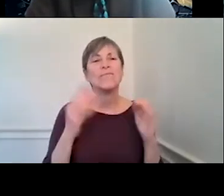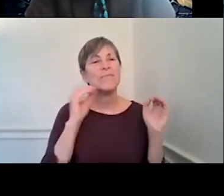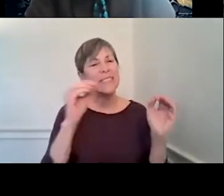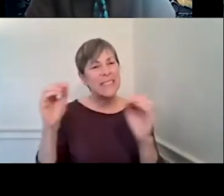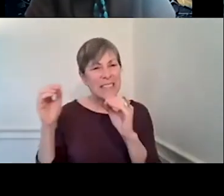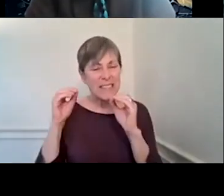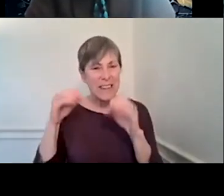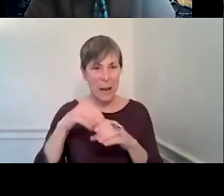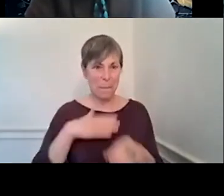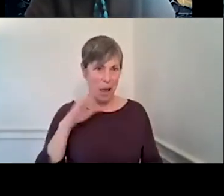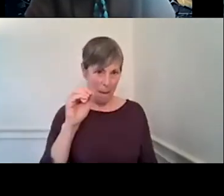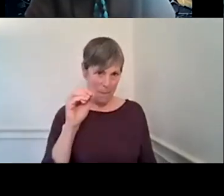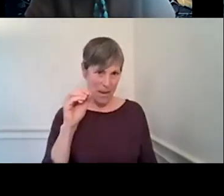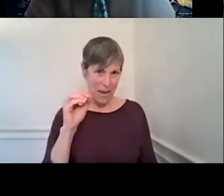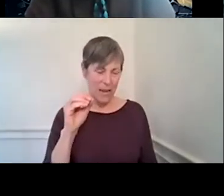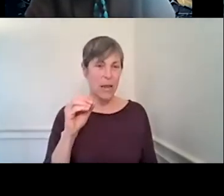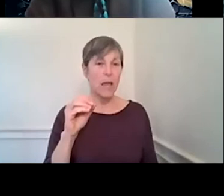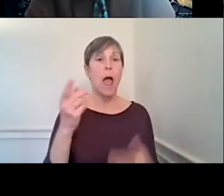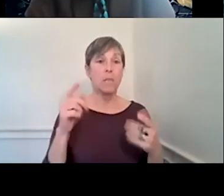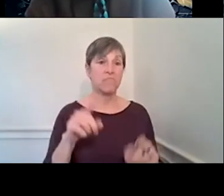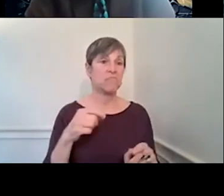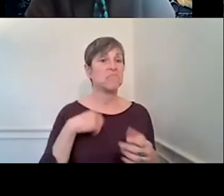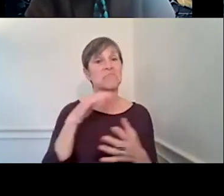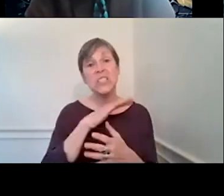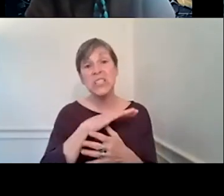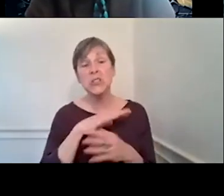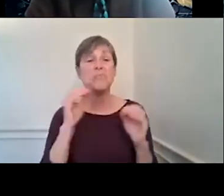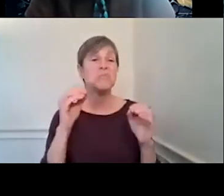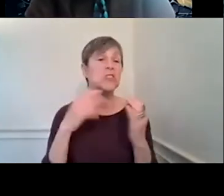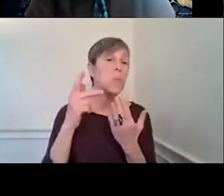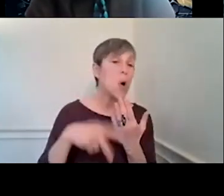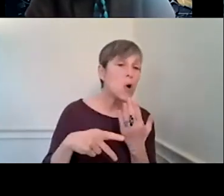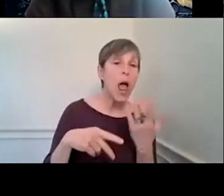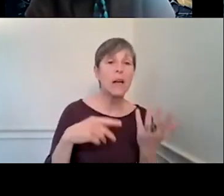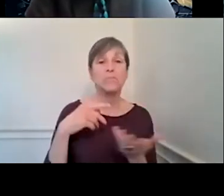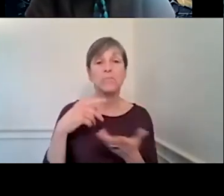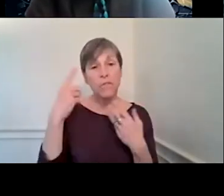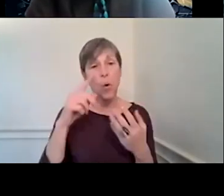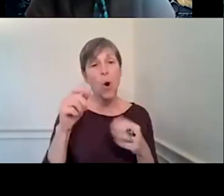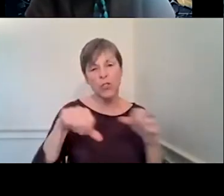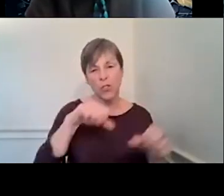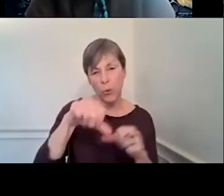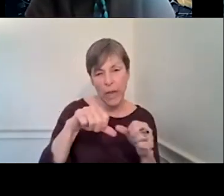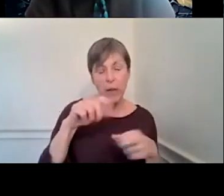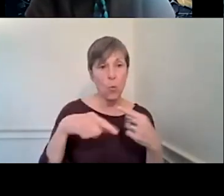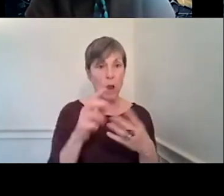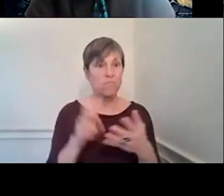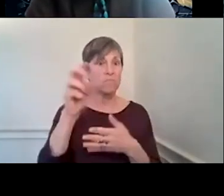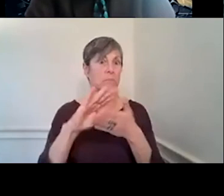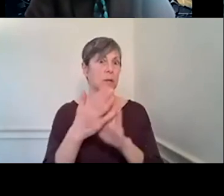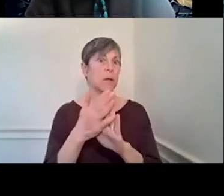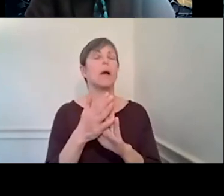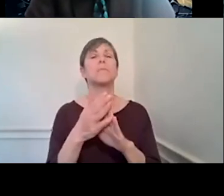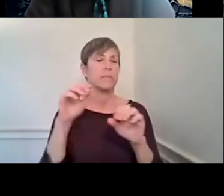the firm. When I was a senior, I would join the teaching program for the associate. And when I was manager, I would join